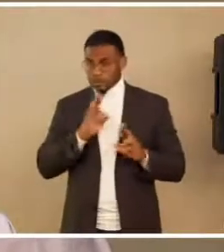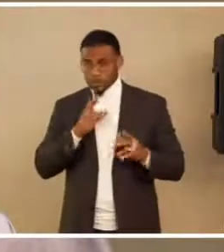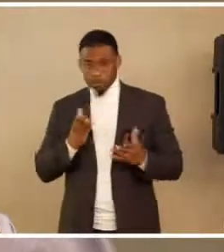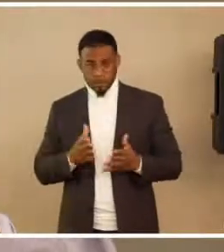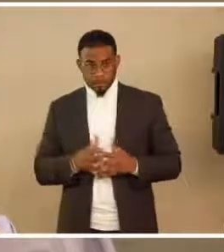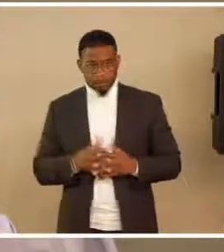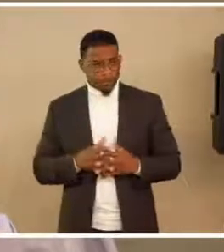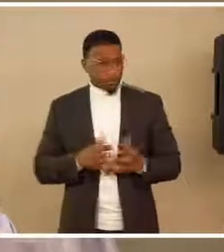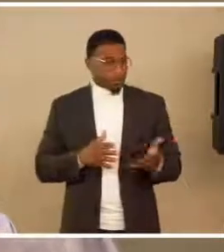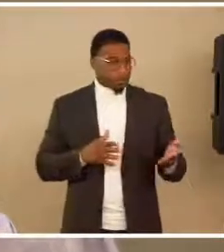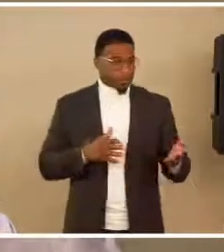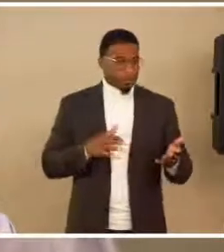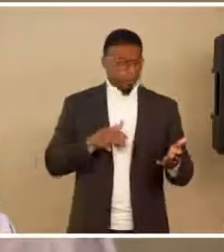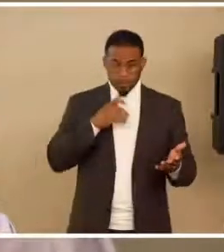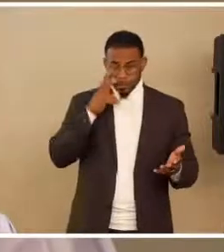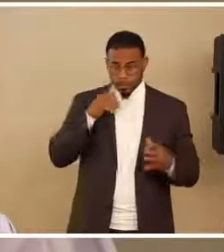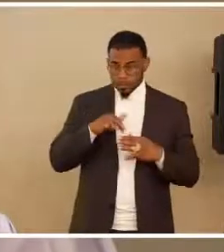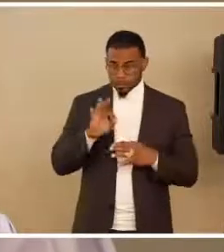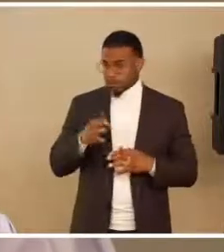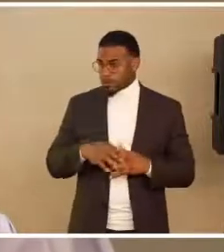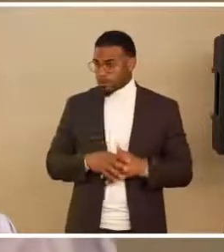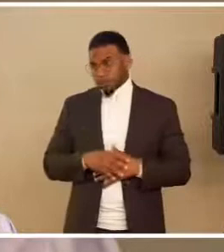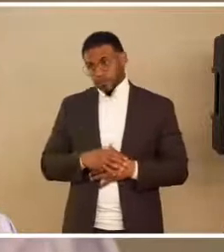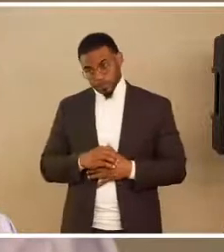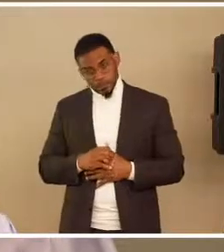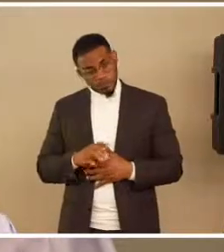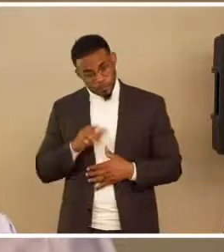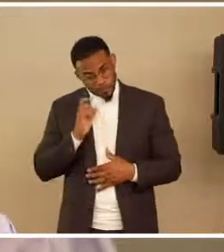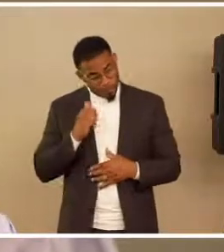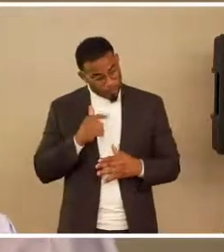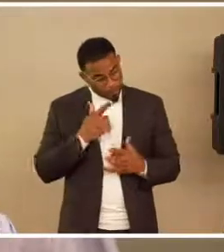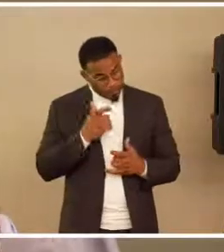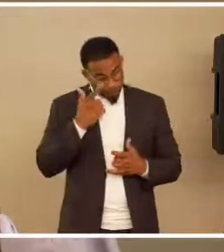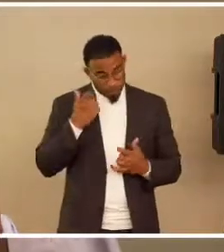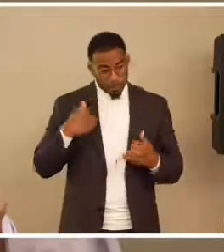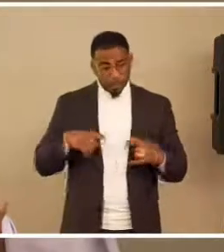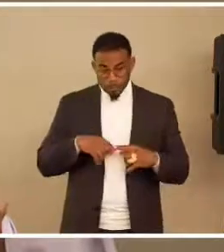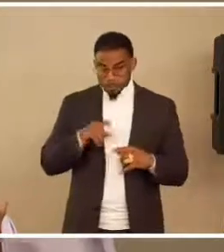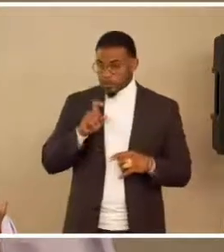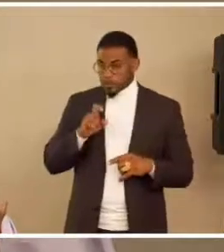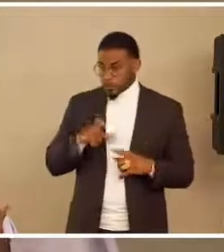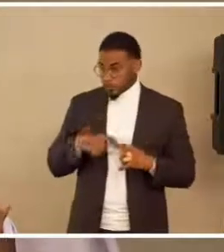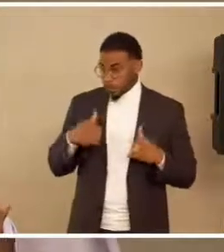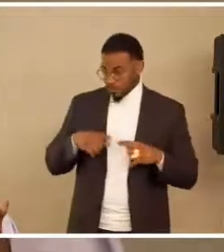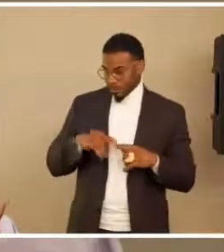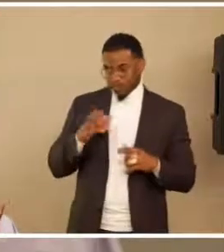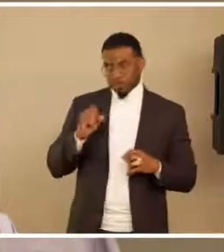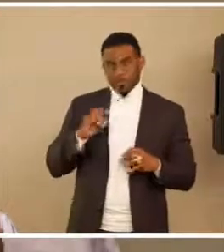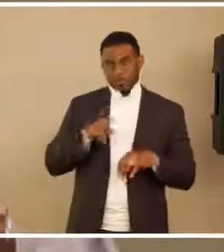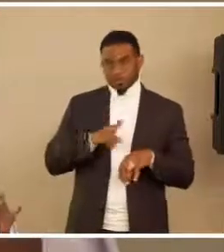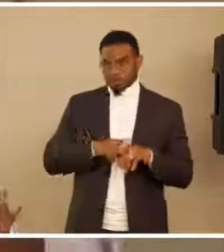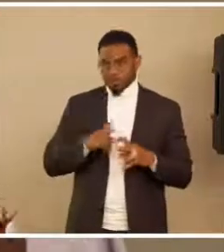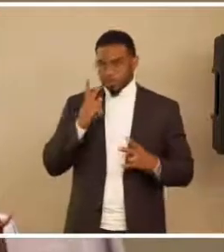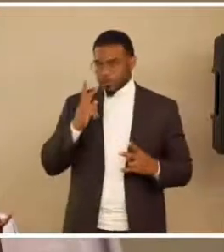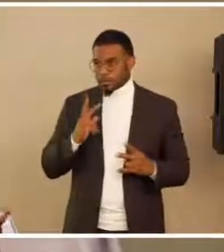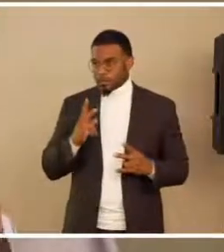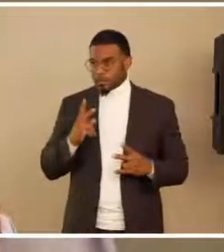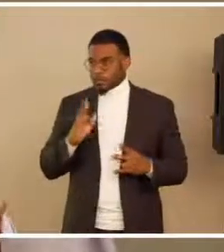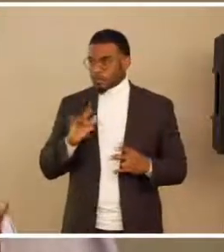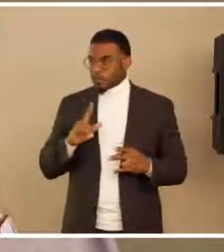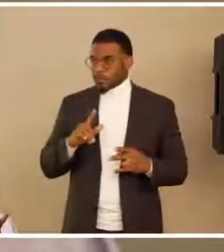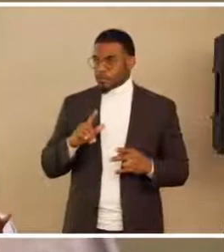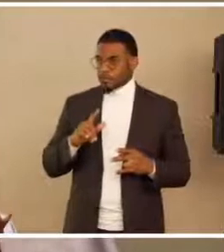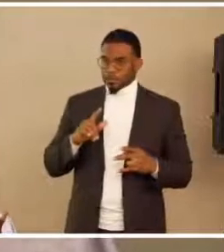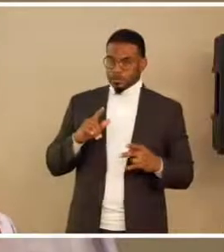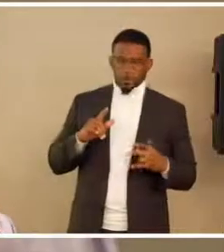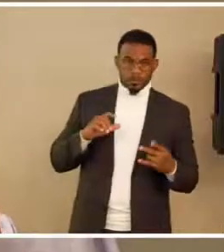reactions here that I don't hear in France. And that was interesting because we are, to us, it's so normal to see that